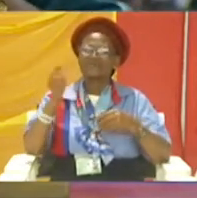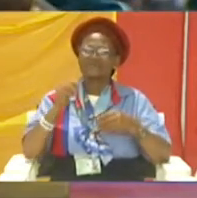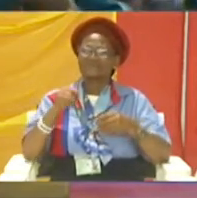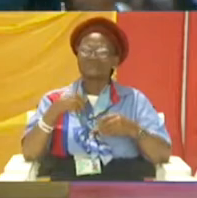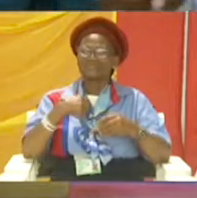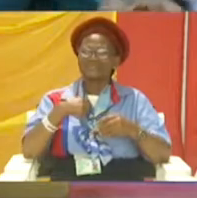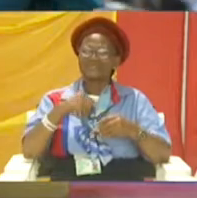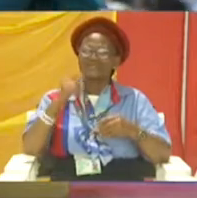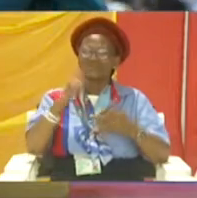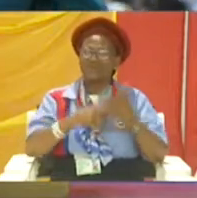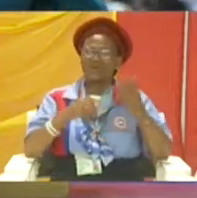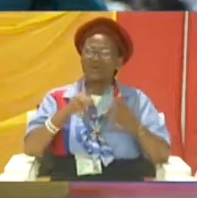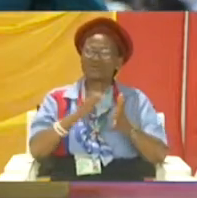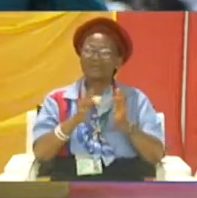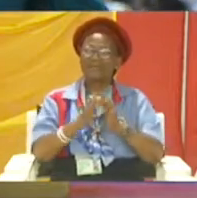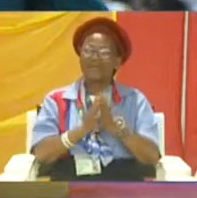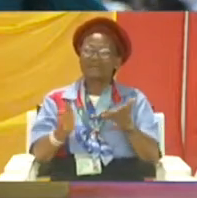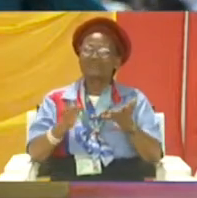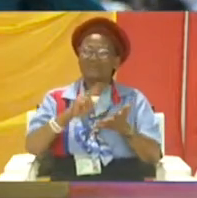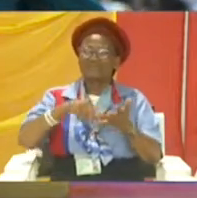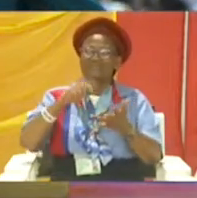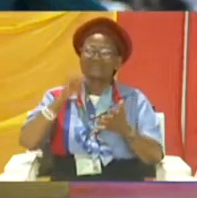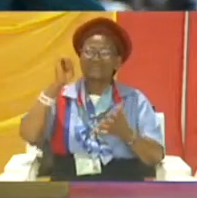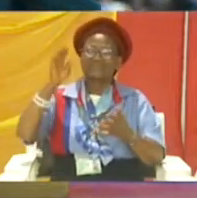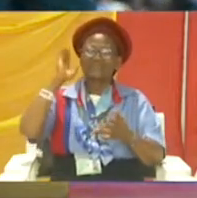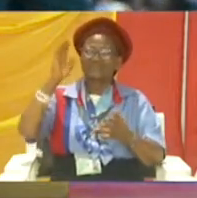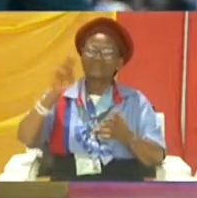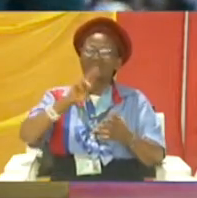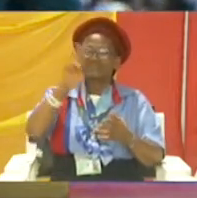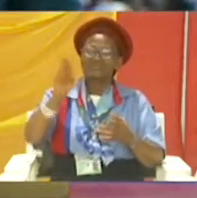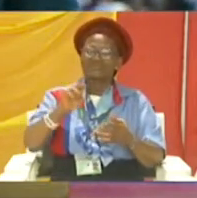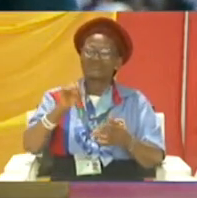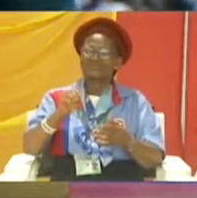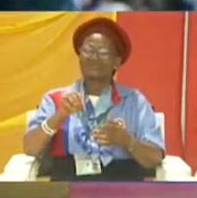use. Oh, it was sweet.